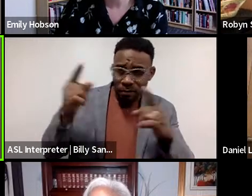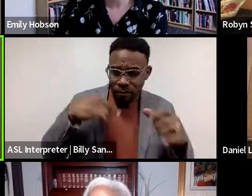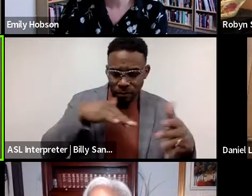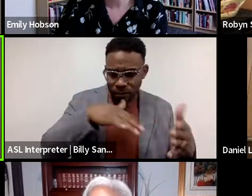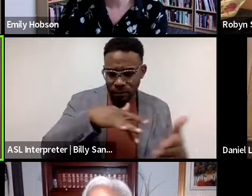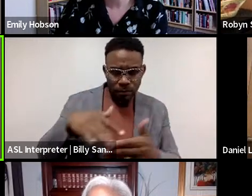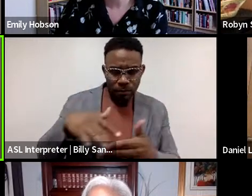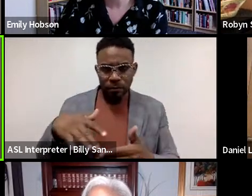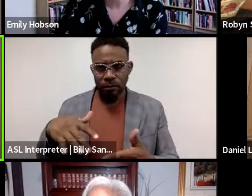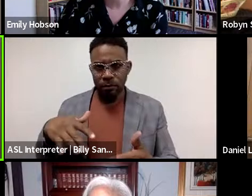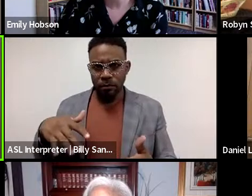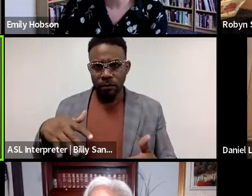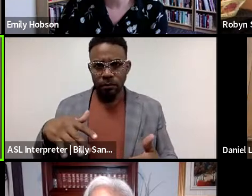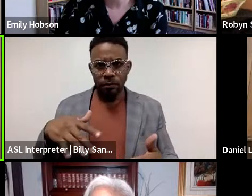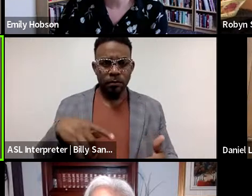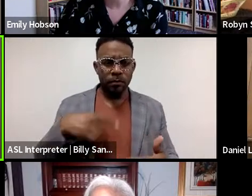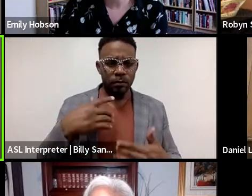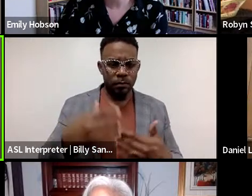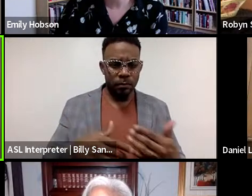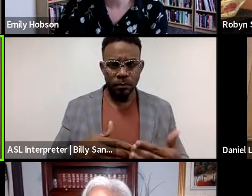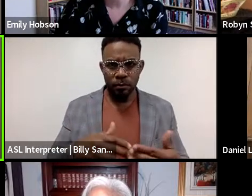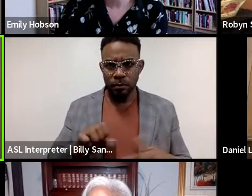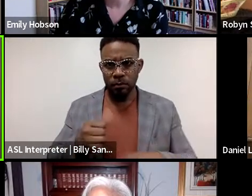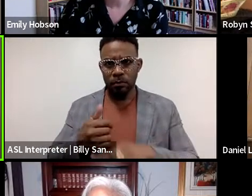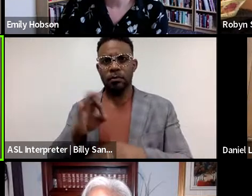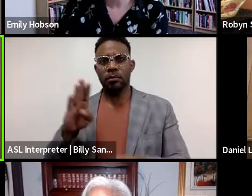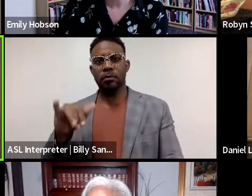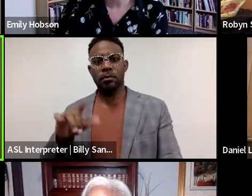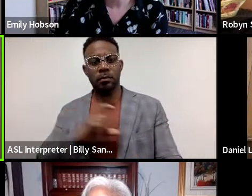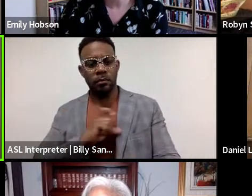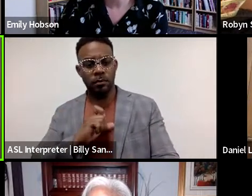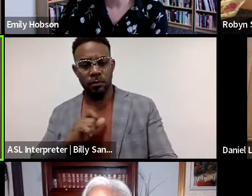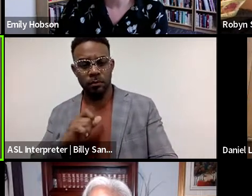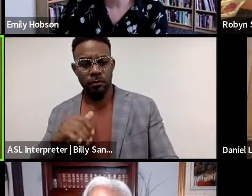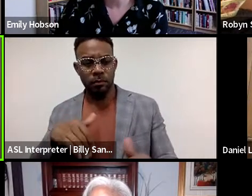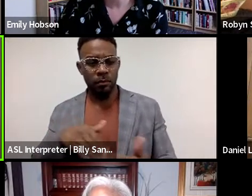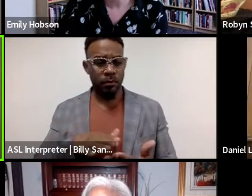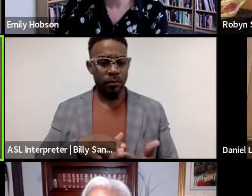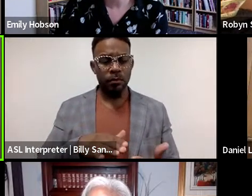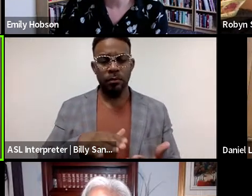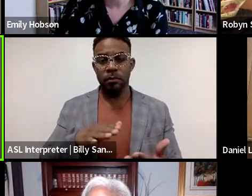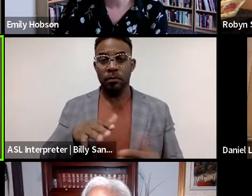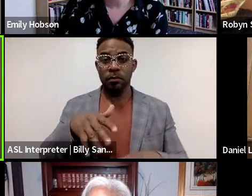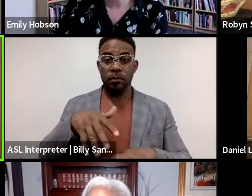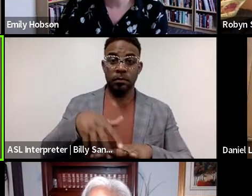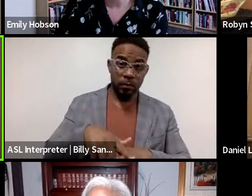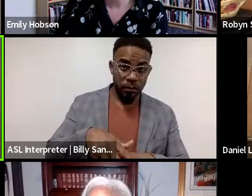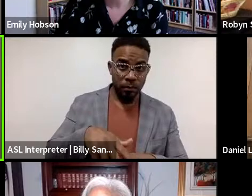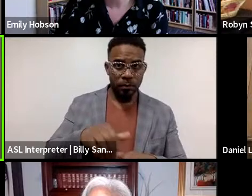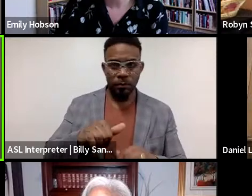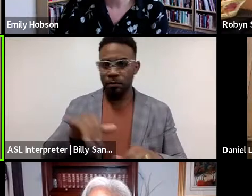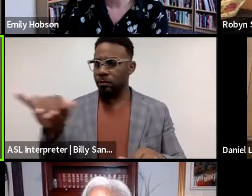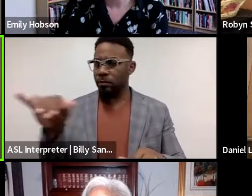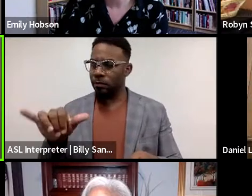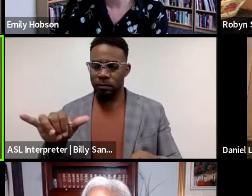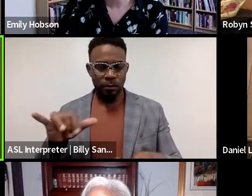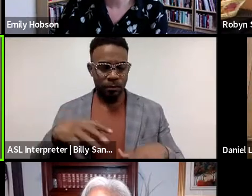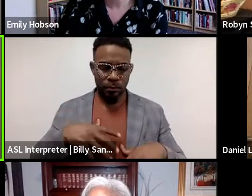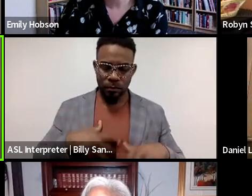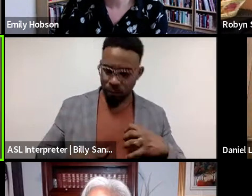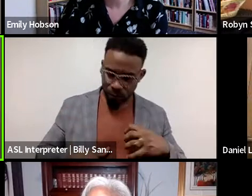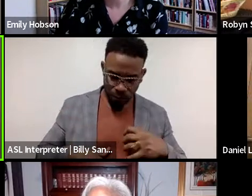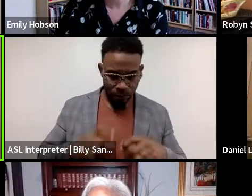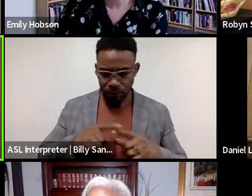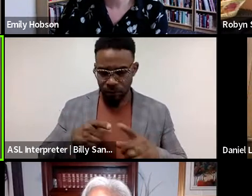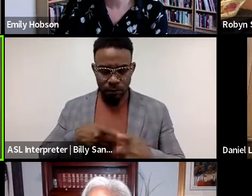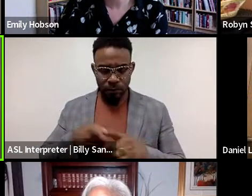study, you know, were set off by a police encounter, but they were rooted in the same grievances as